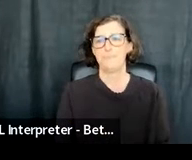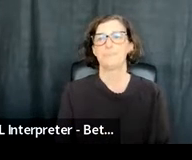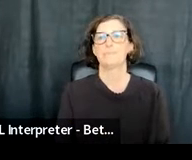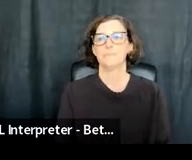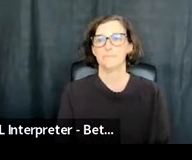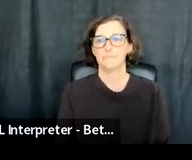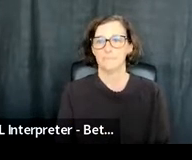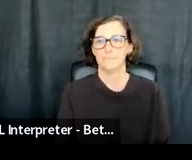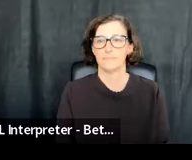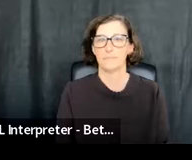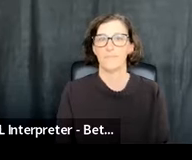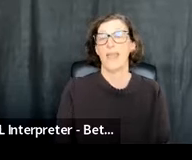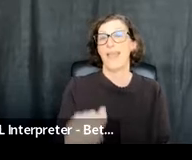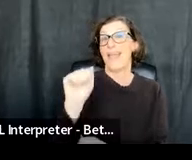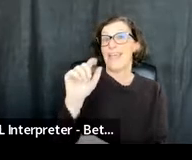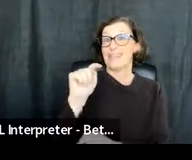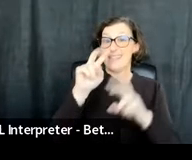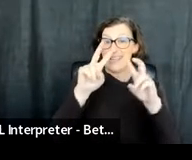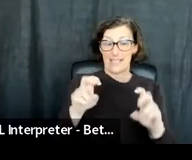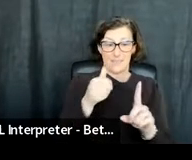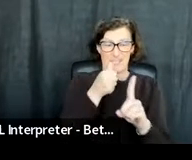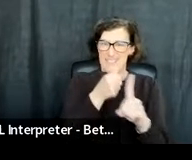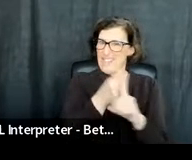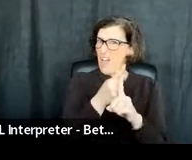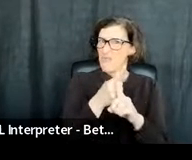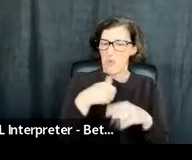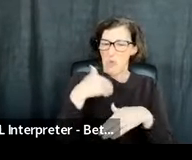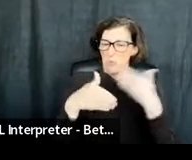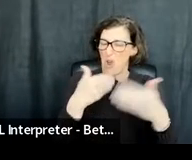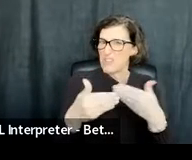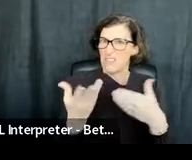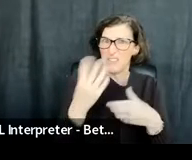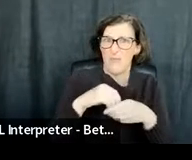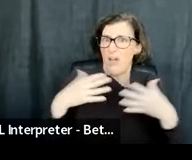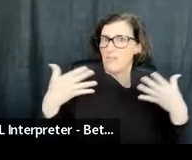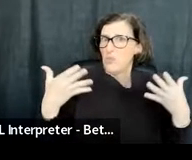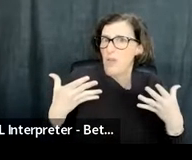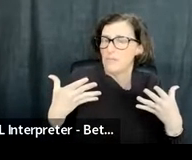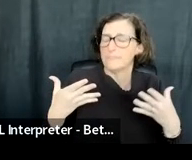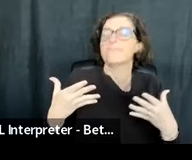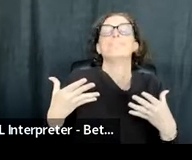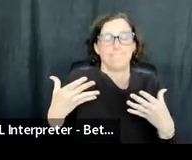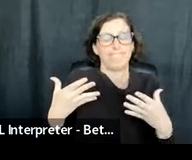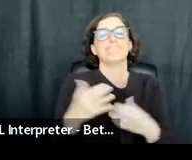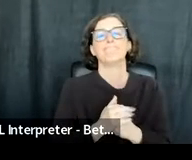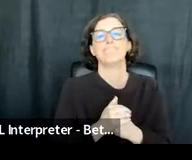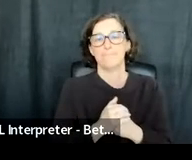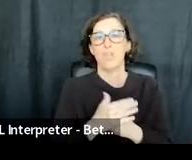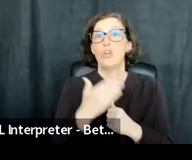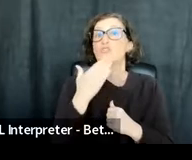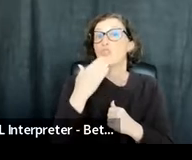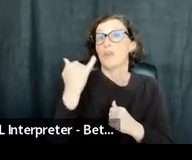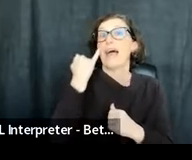So kind of the AT assessment itself, what is the process? What does that cover? It's a good idea to have